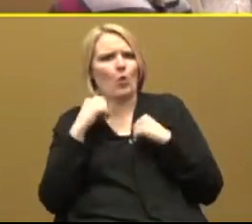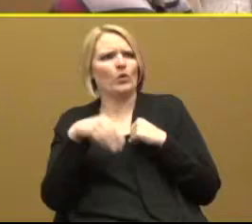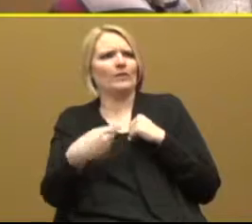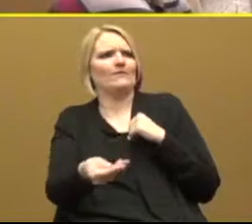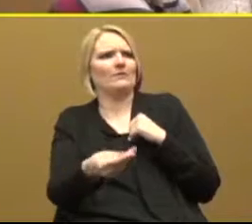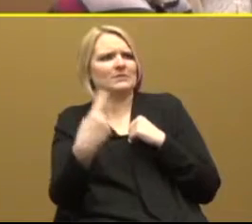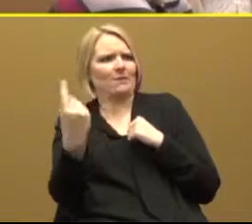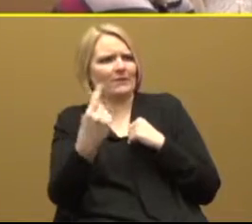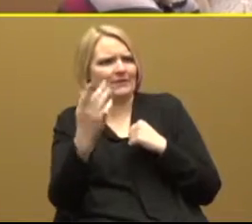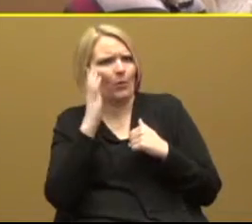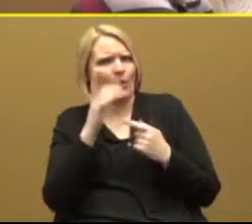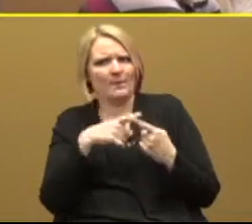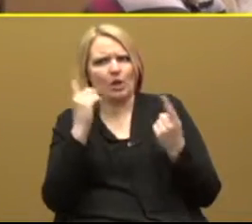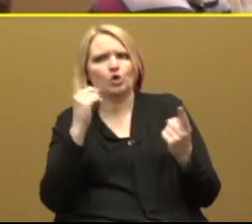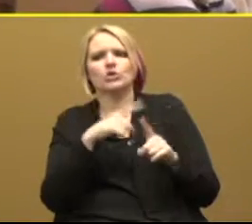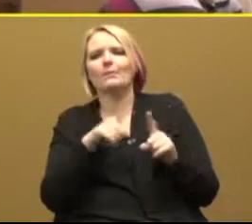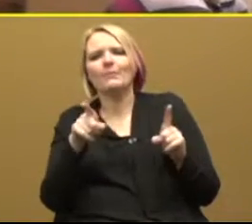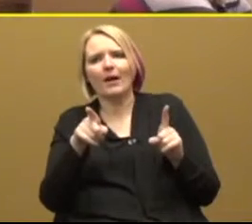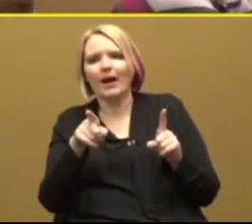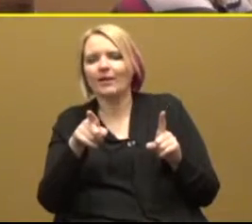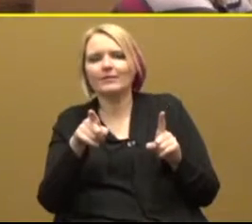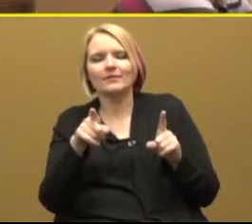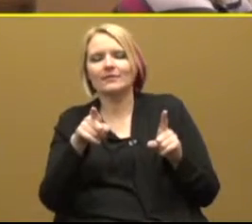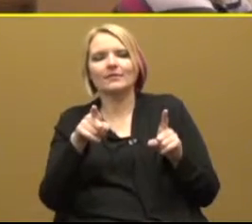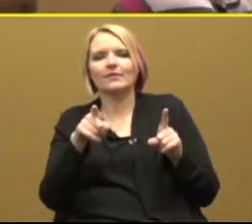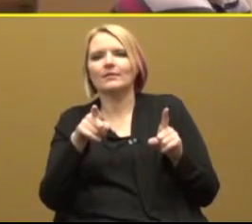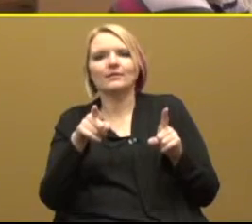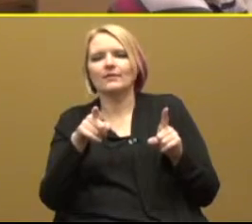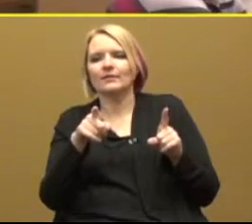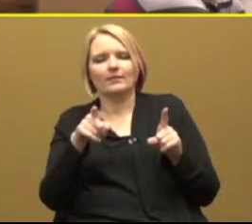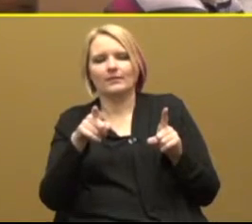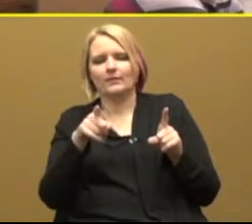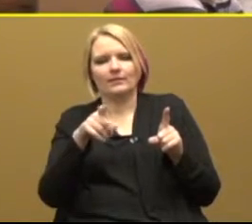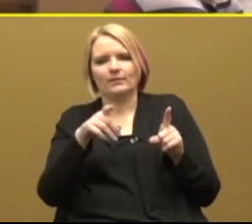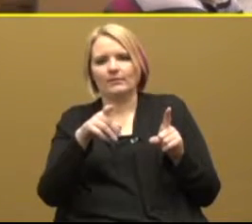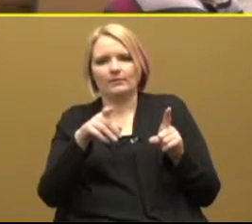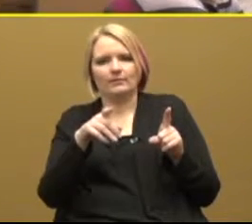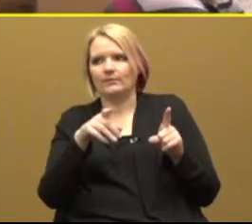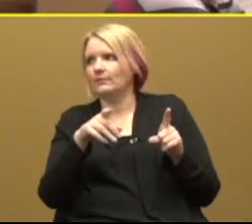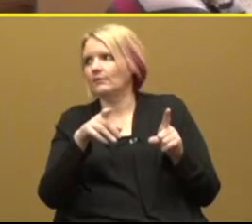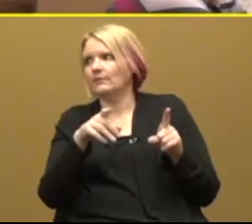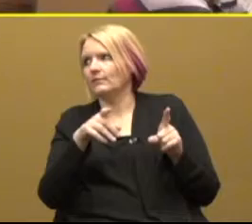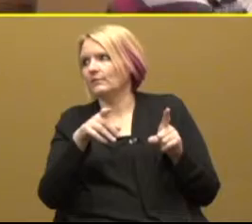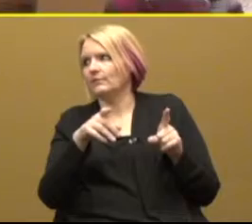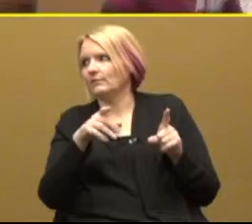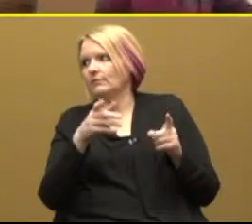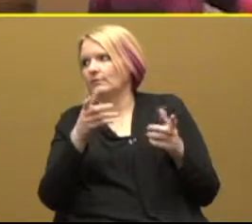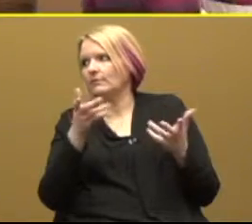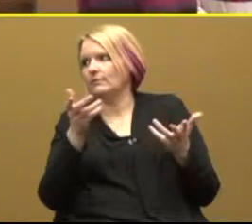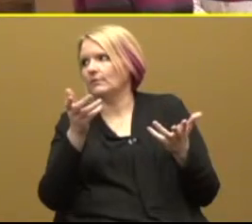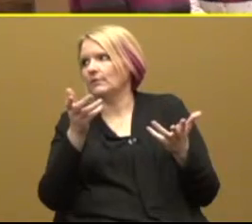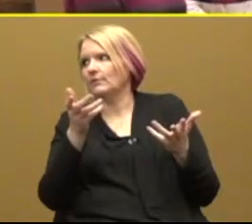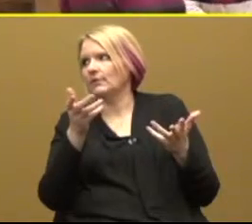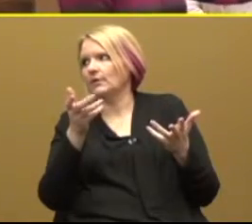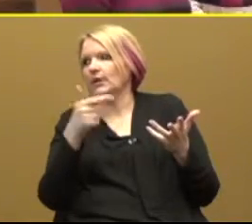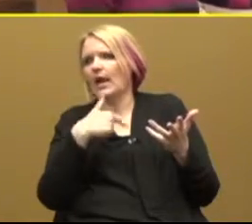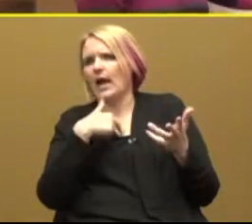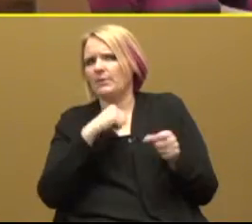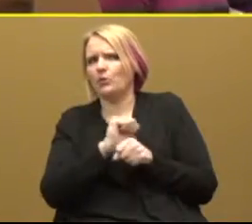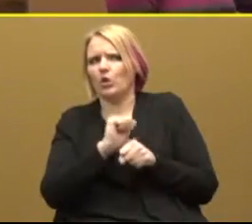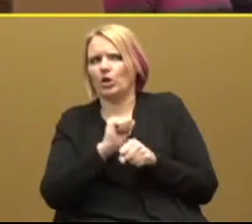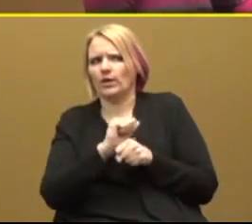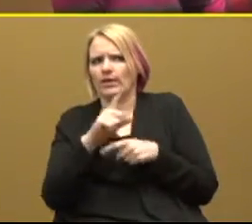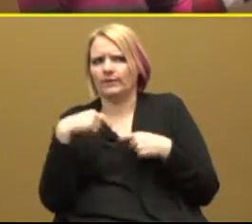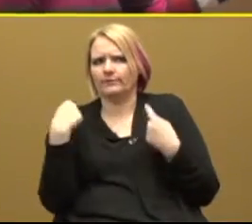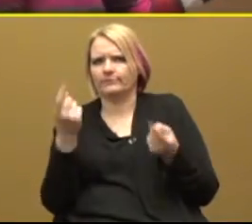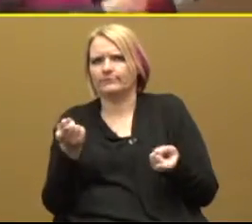that, but I never have, I've been in the field for Let me